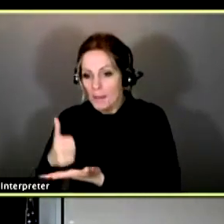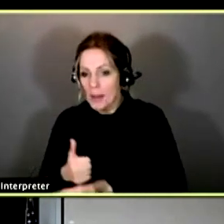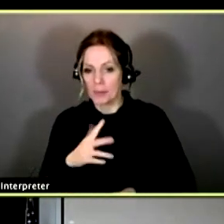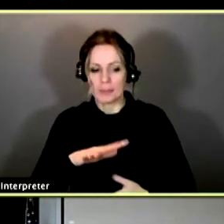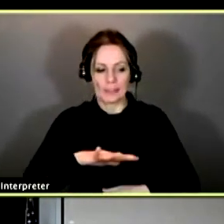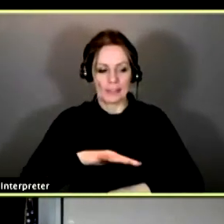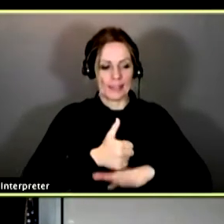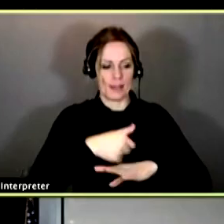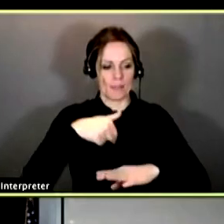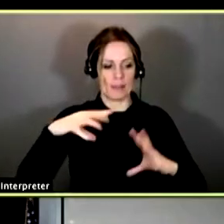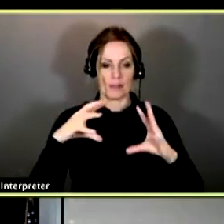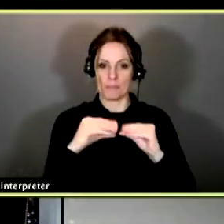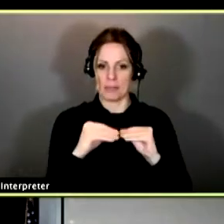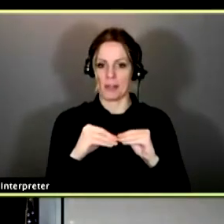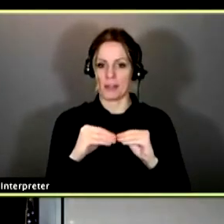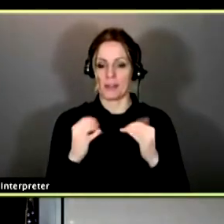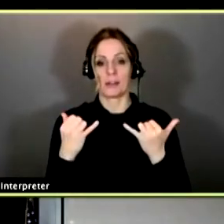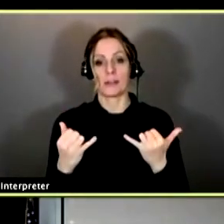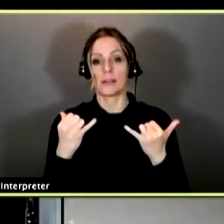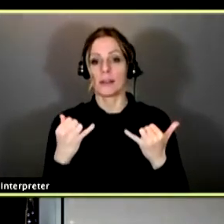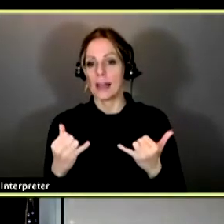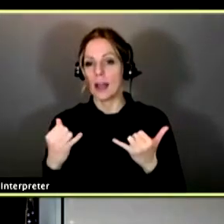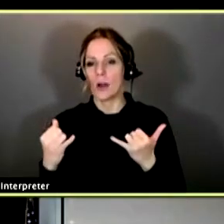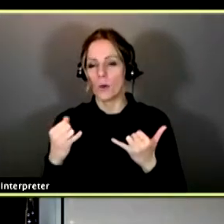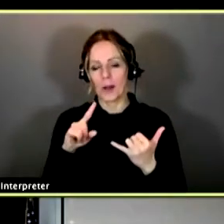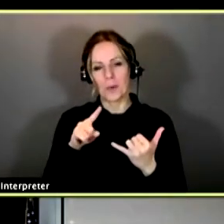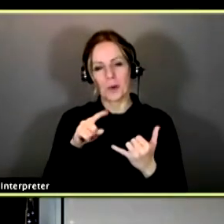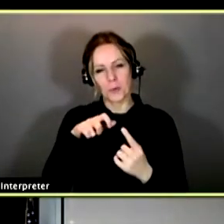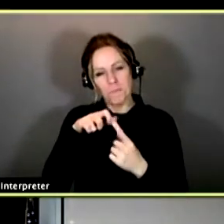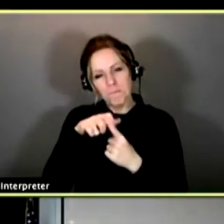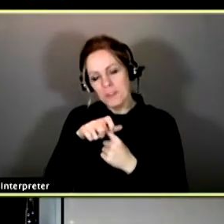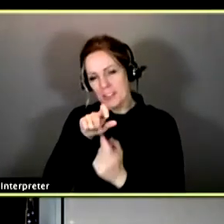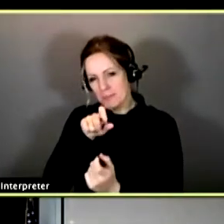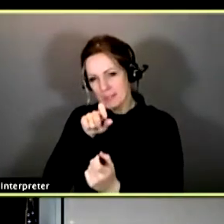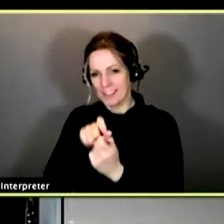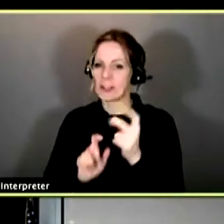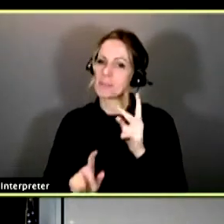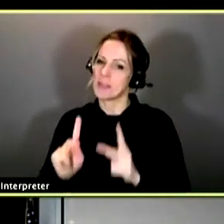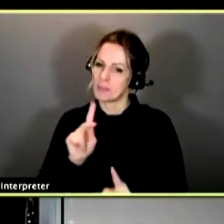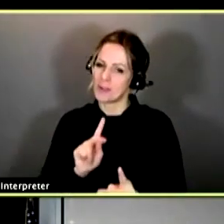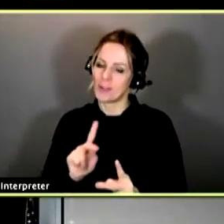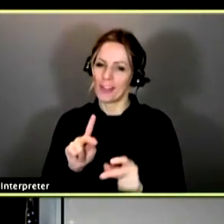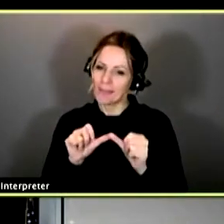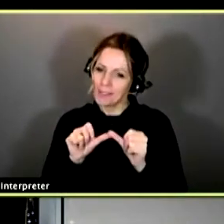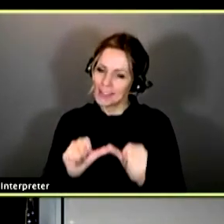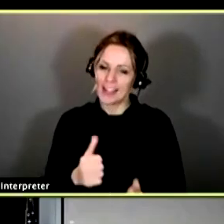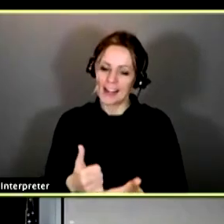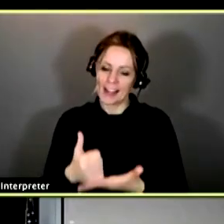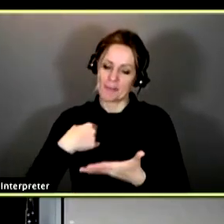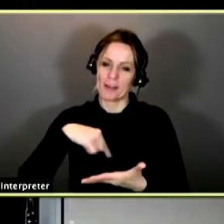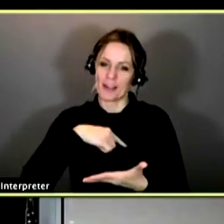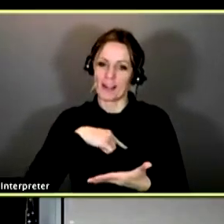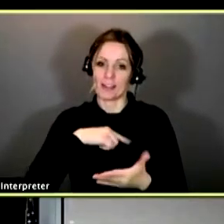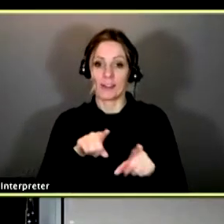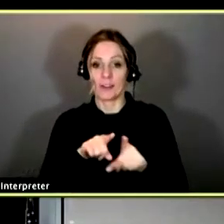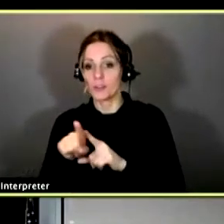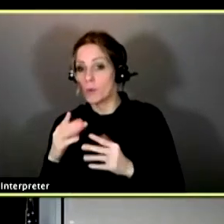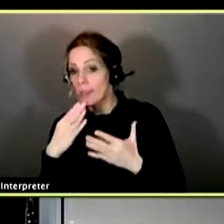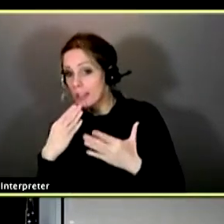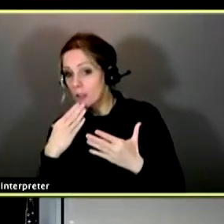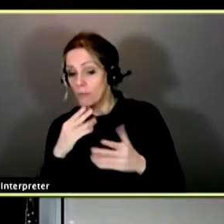at SLC TV for extraordinary work and sticking with us and putting this broadcast together. Also want to thank the folks at the Langdon